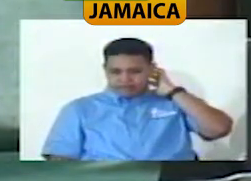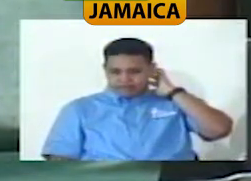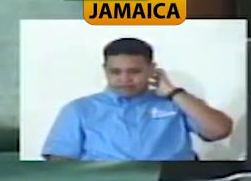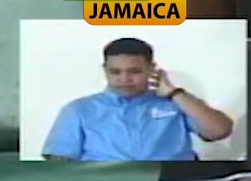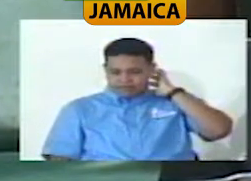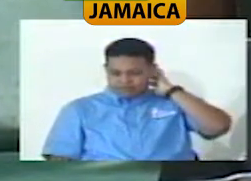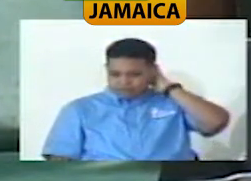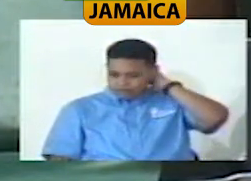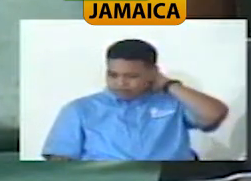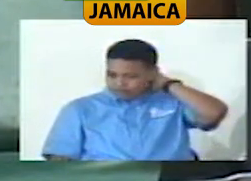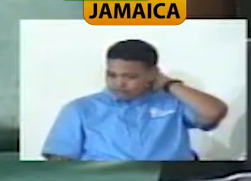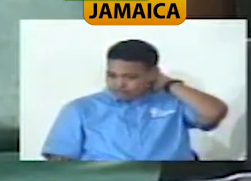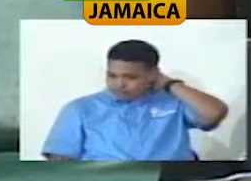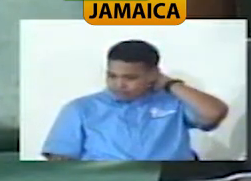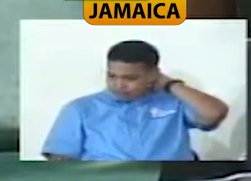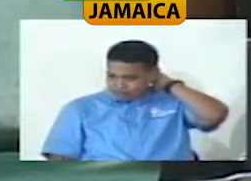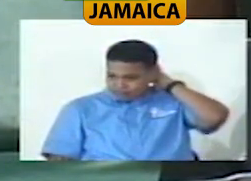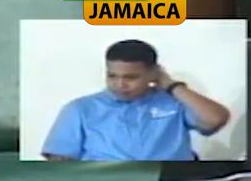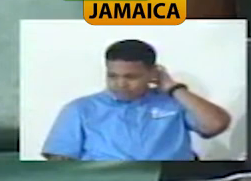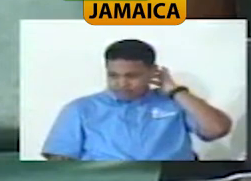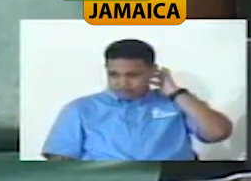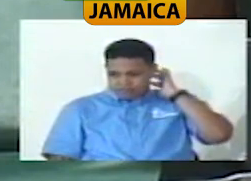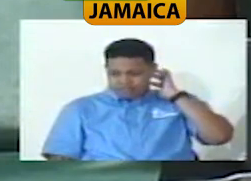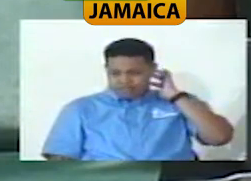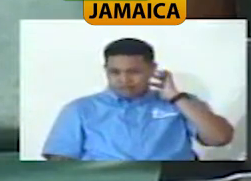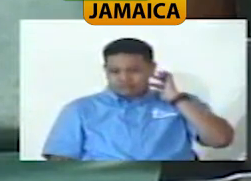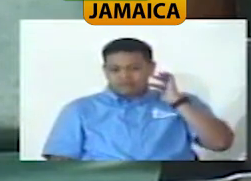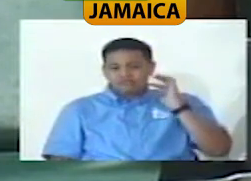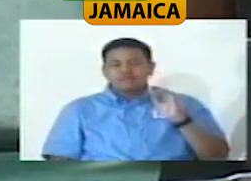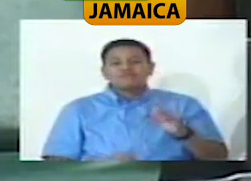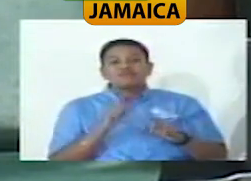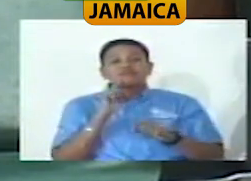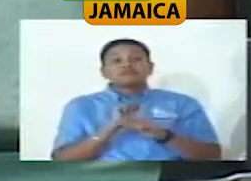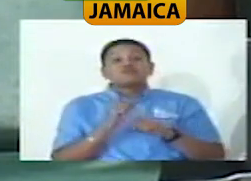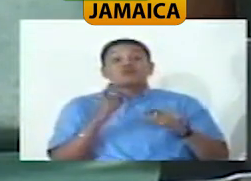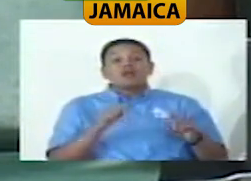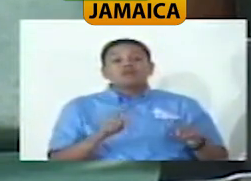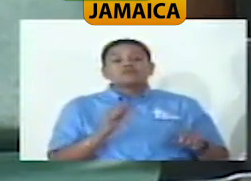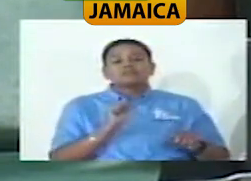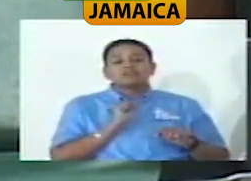realized, the government had advertised for